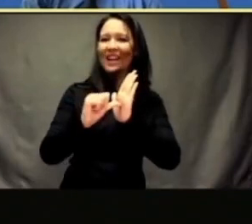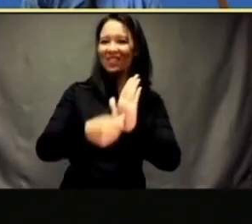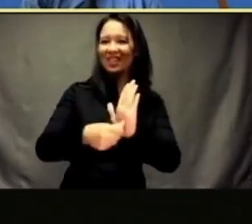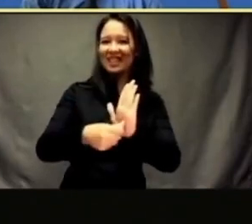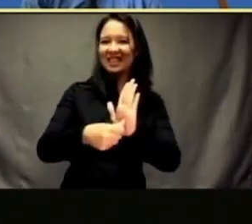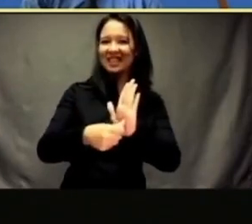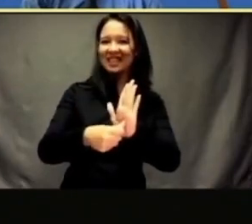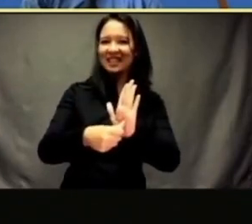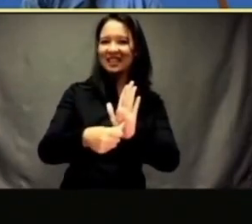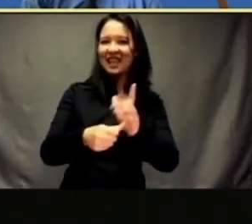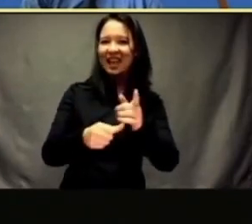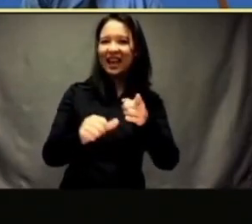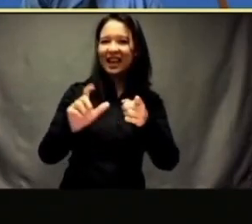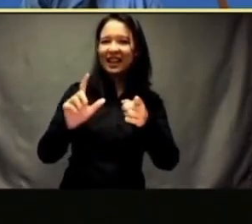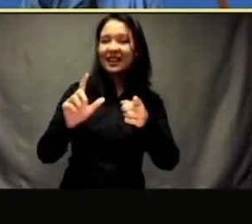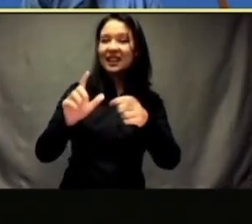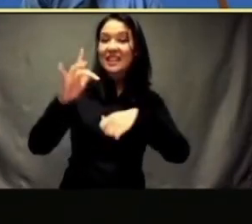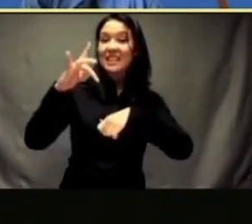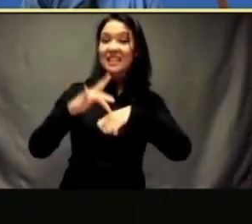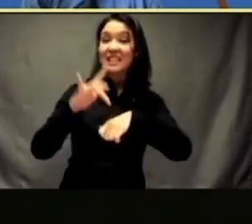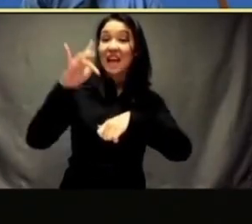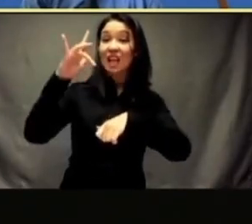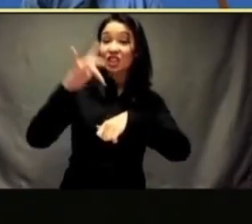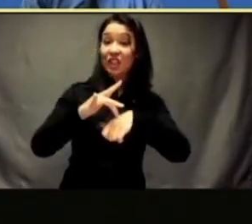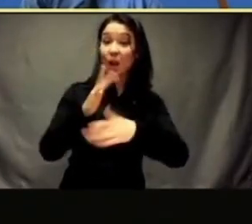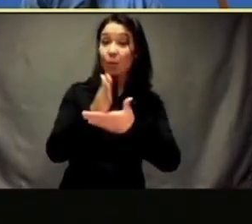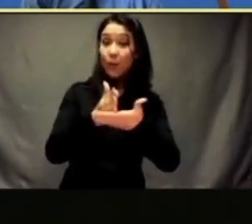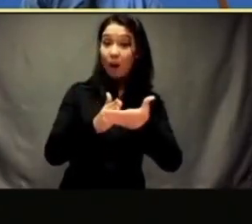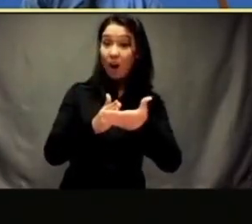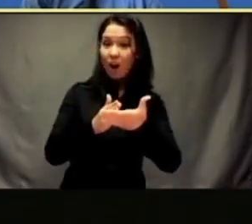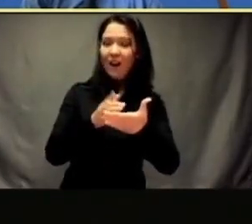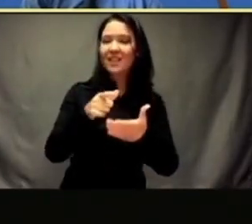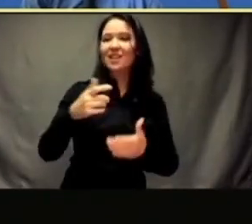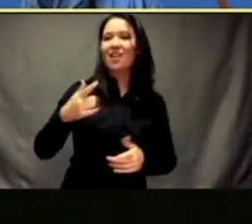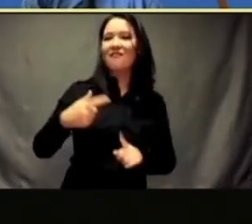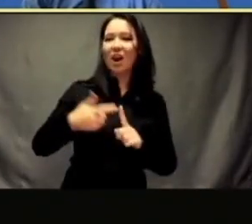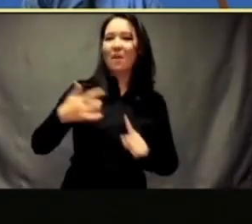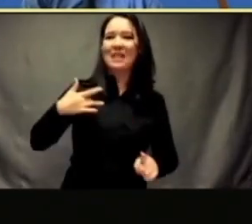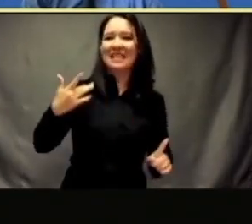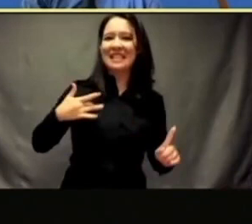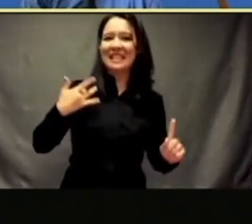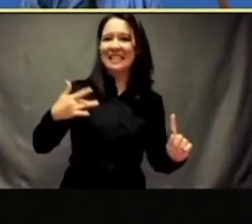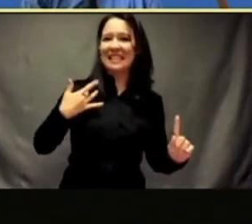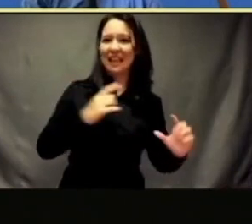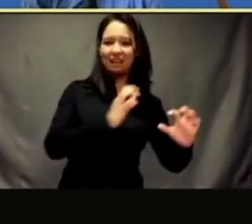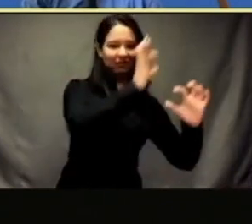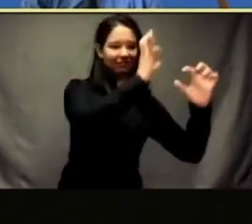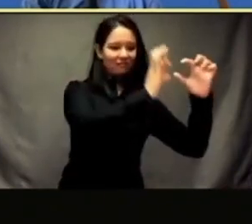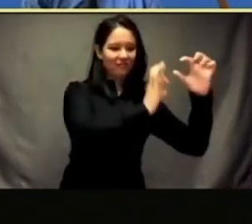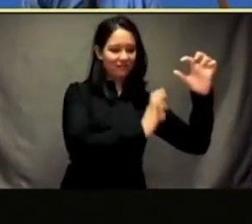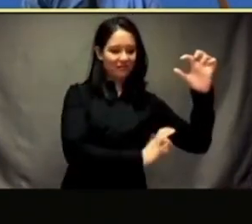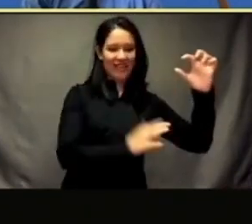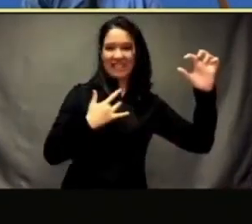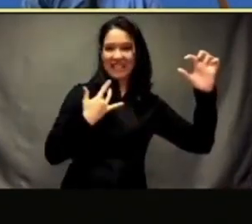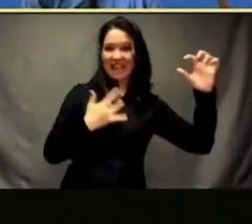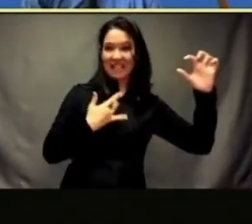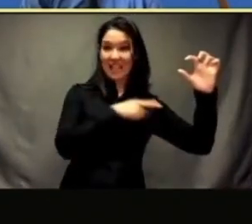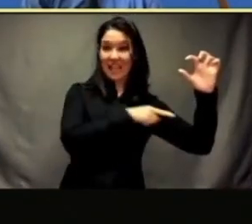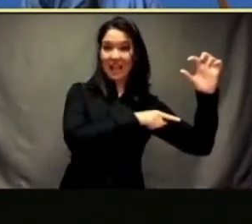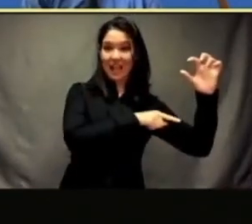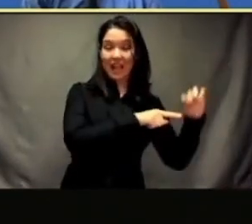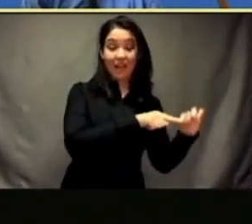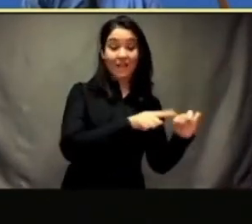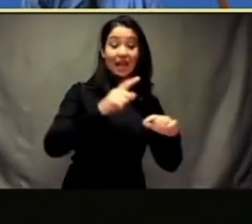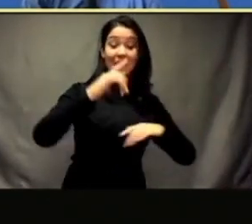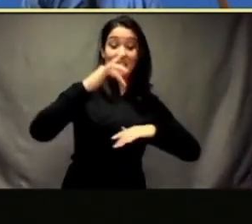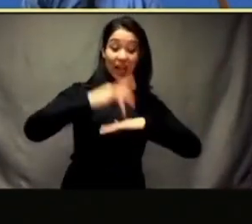the touching piece, because these come from the sensing block. And what it does is that if it touches the line, it'll